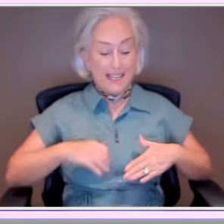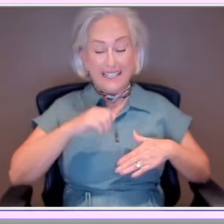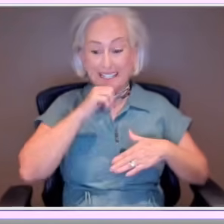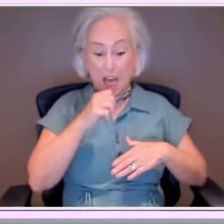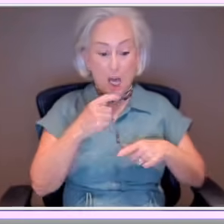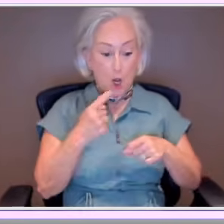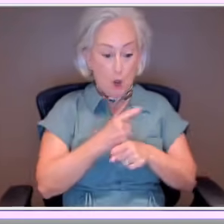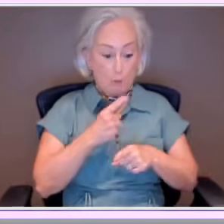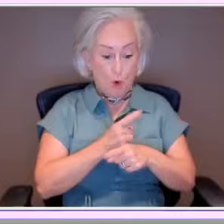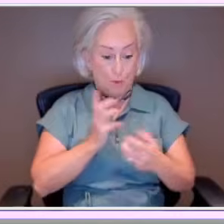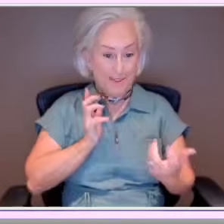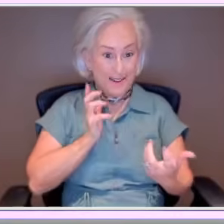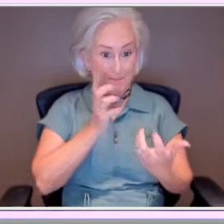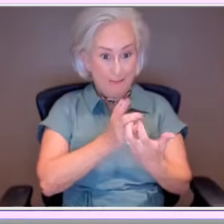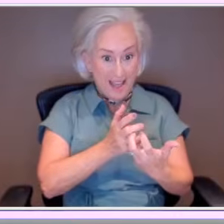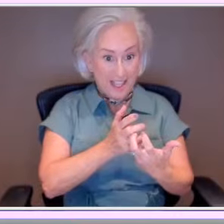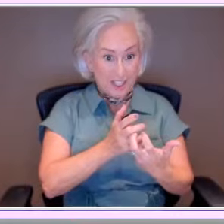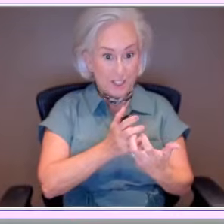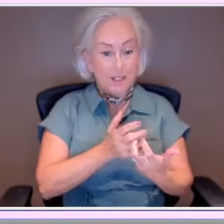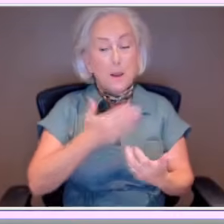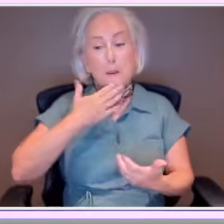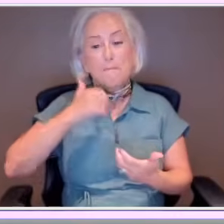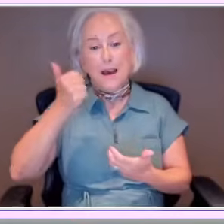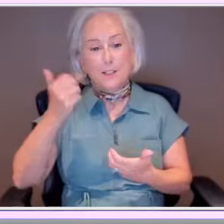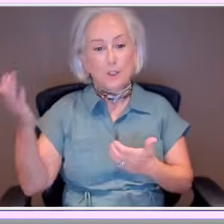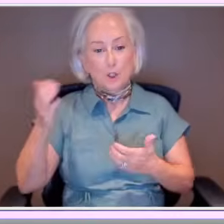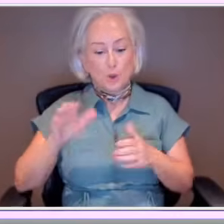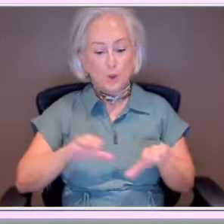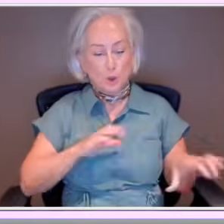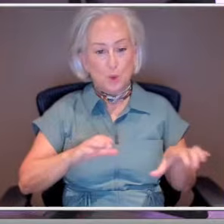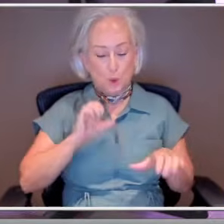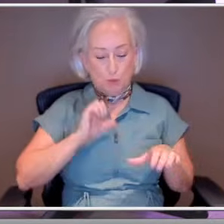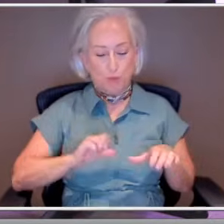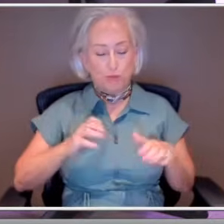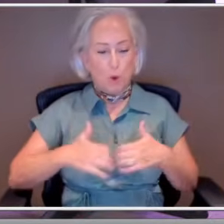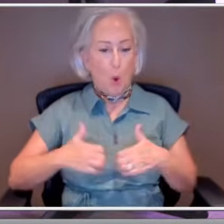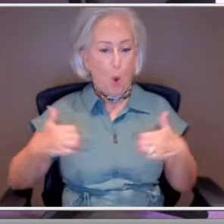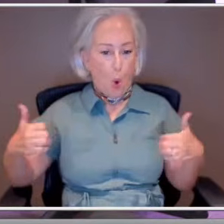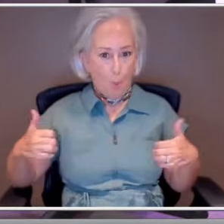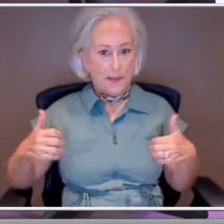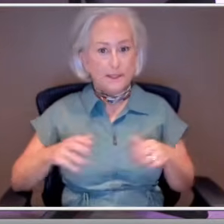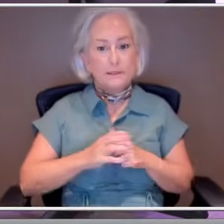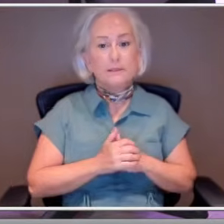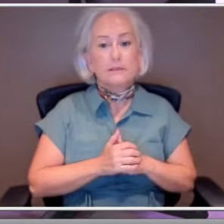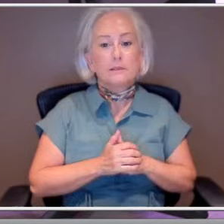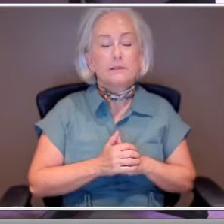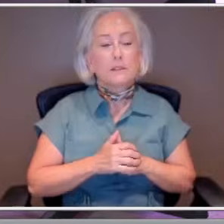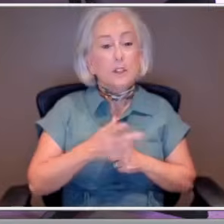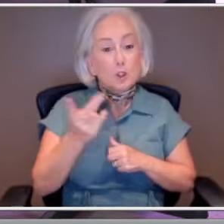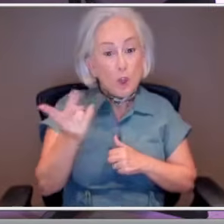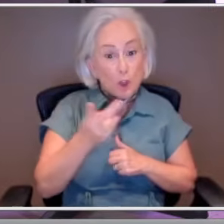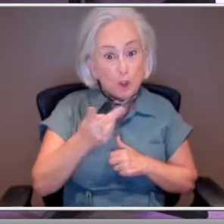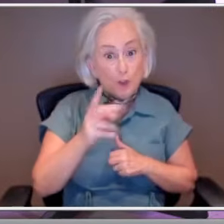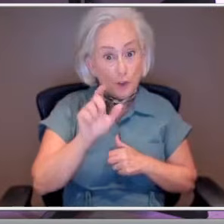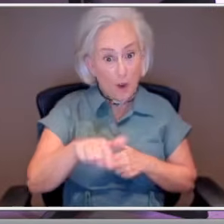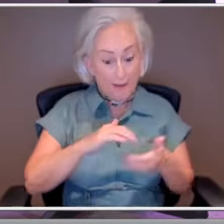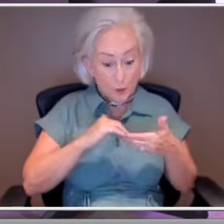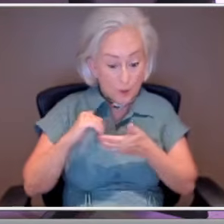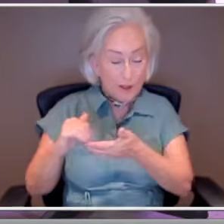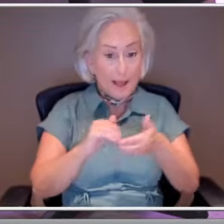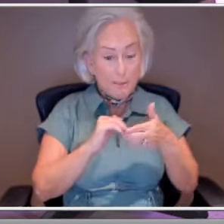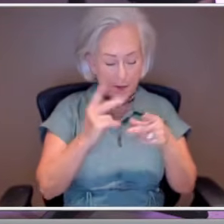procedures, and that's where we make the decision sometimes. And was it you two collaborating and saying, all right, how are we going to help Keith? Yep. And you decided on this?